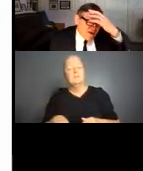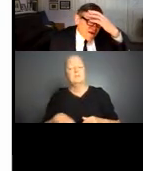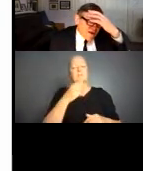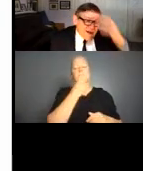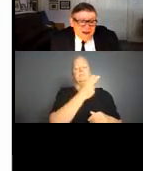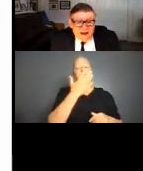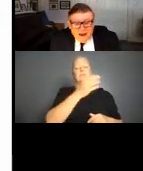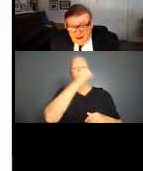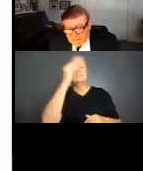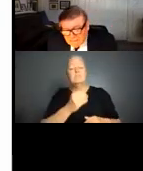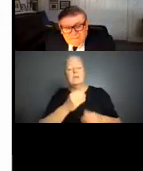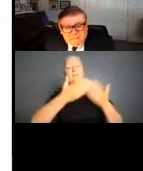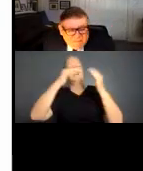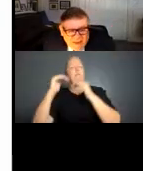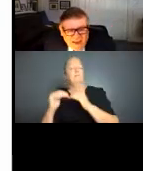14%.